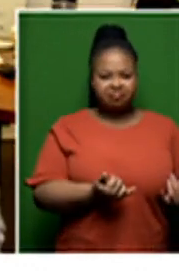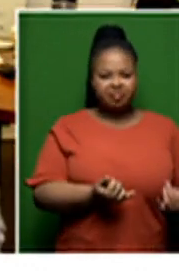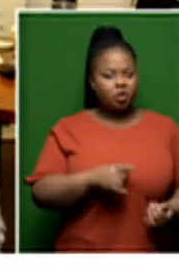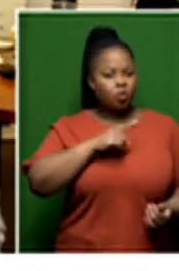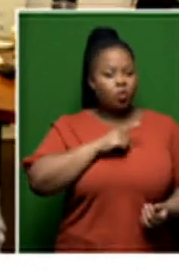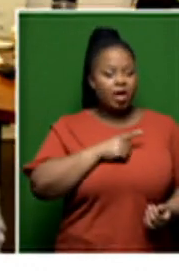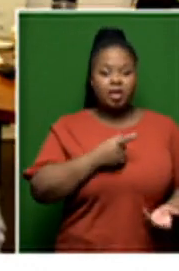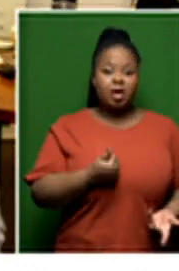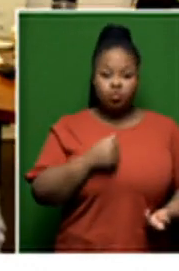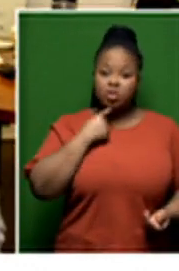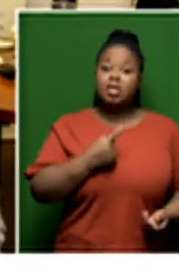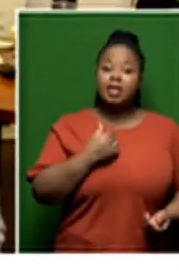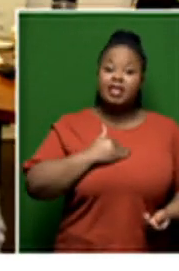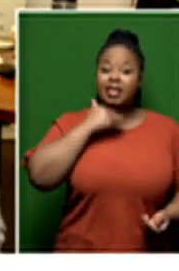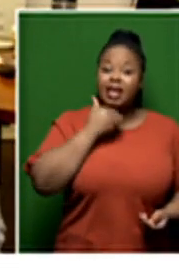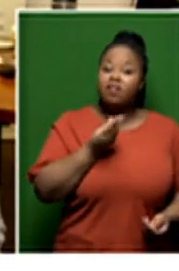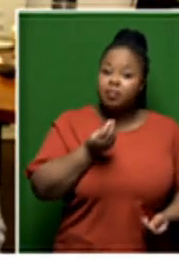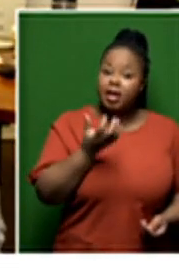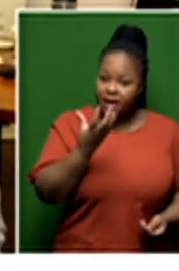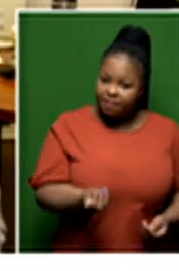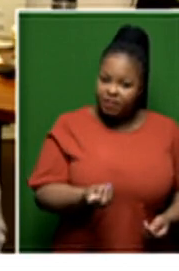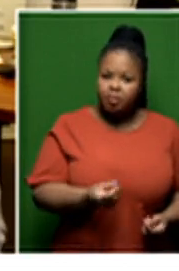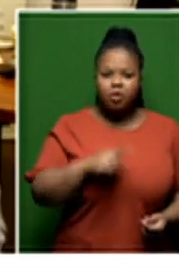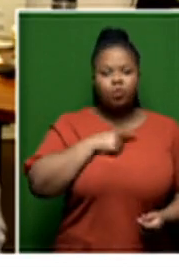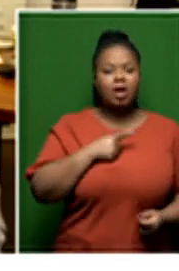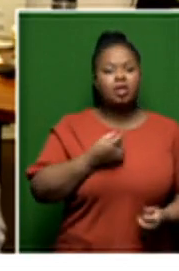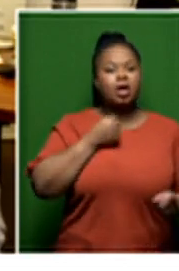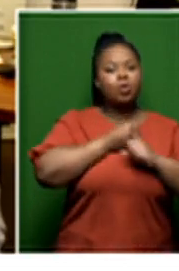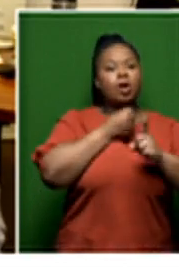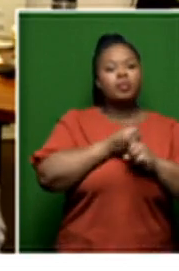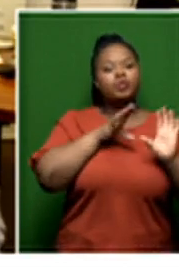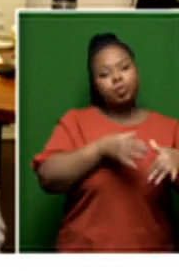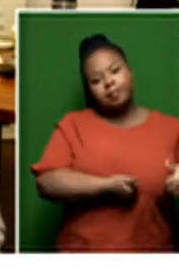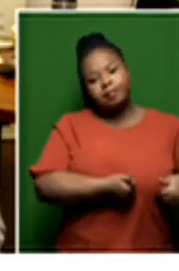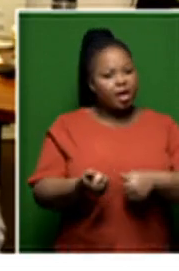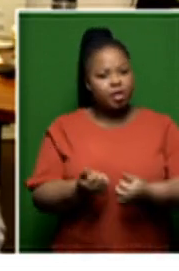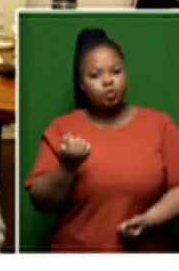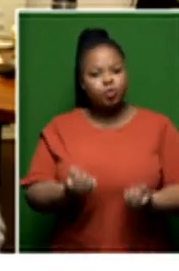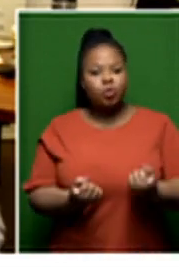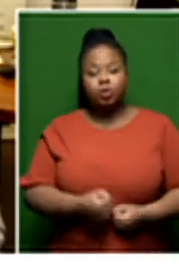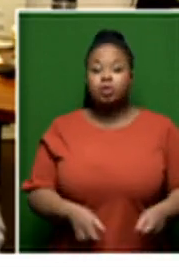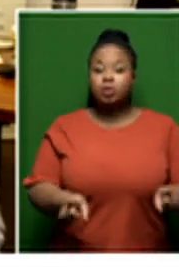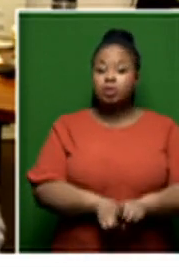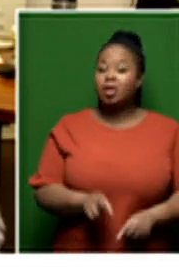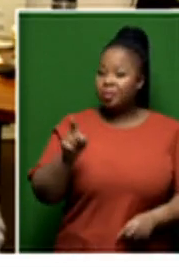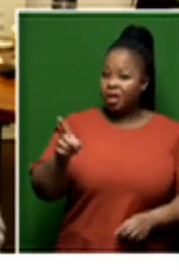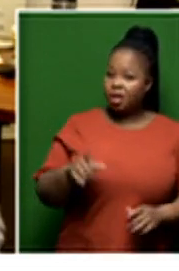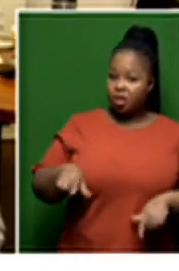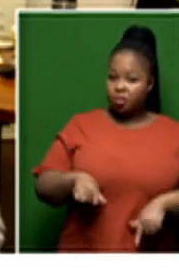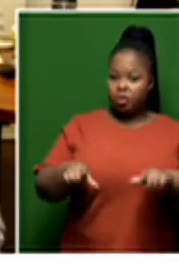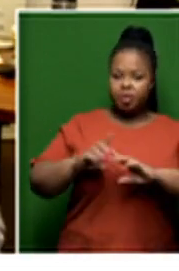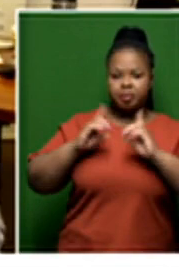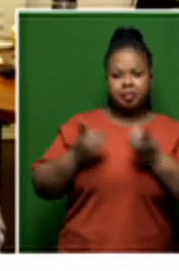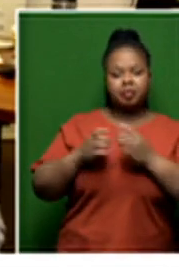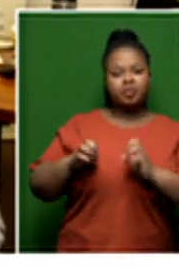constraint, because now you have a situation where advocacy groups have had to go back to court to ask, for example, the Limpopo Department